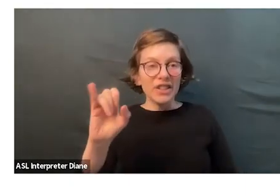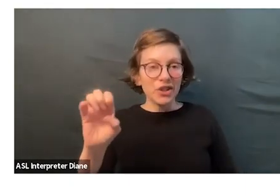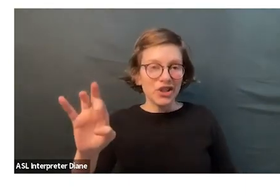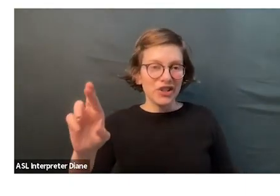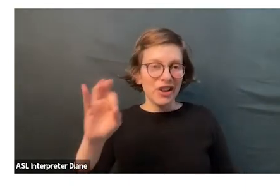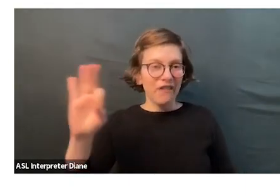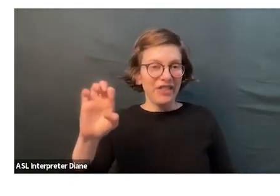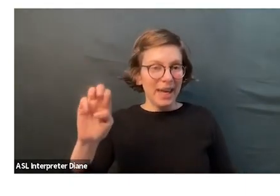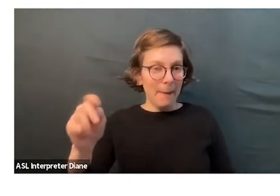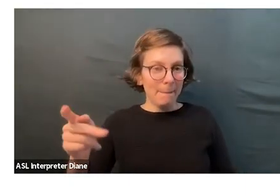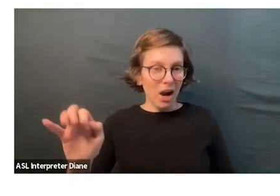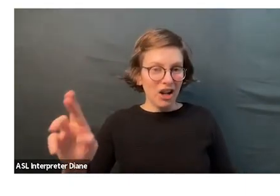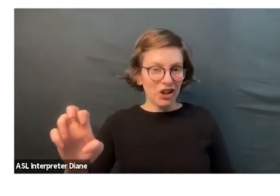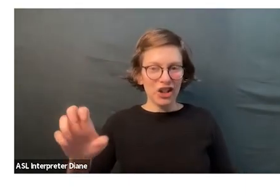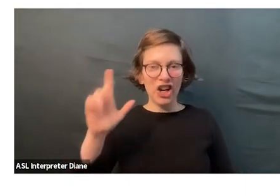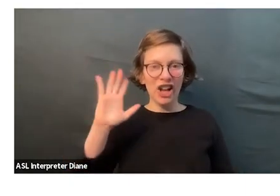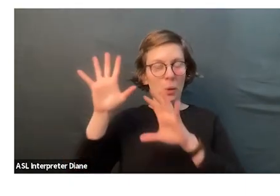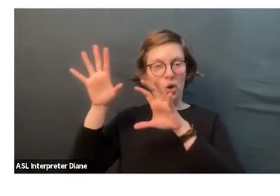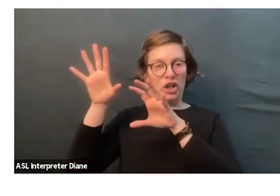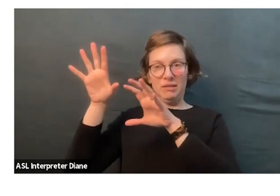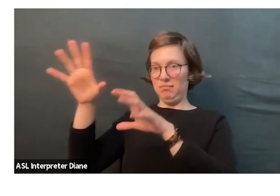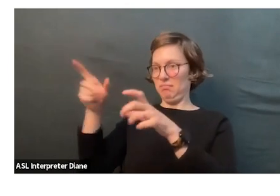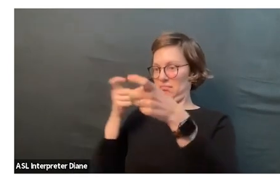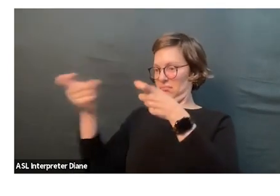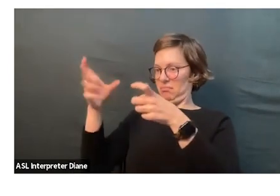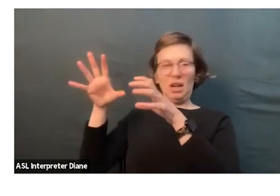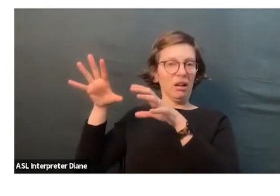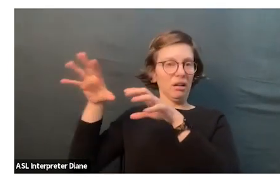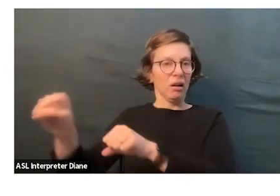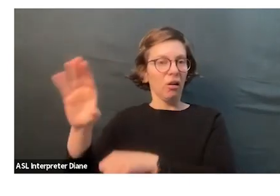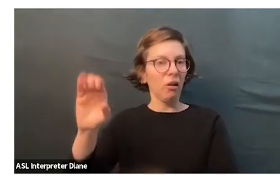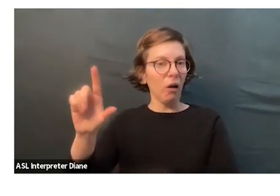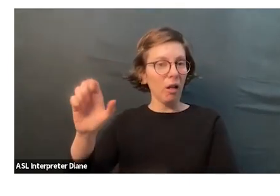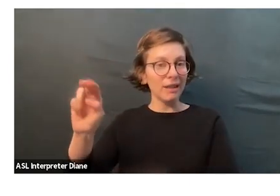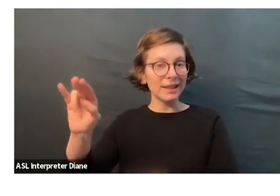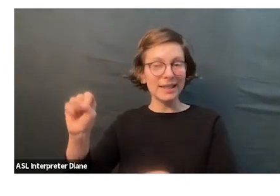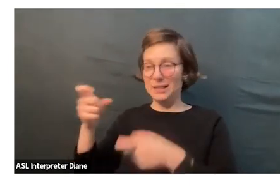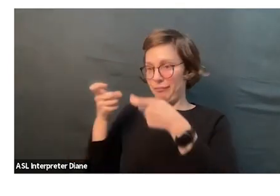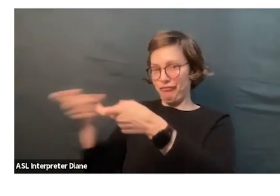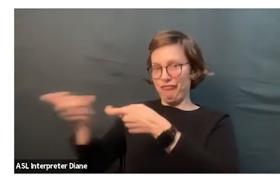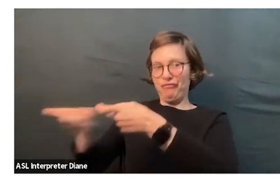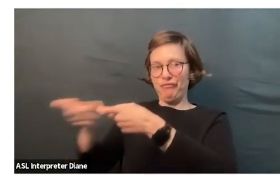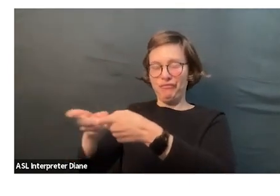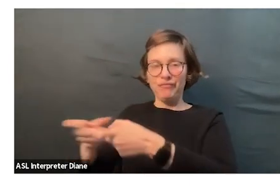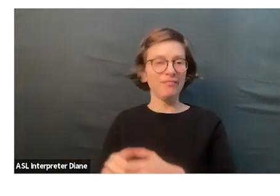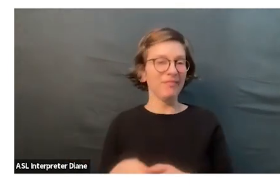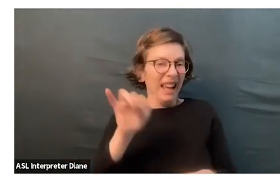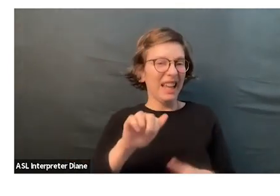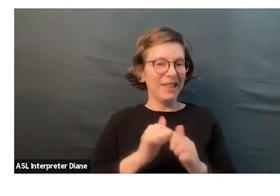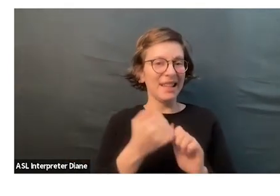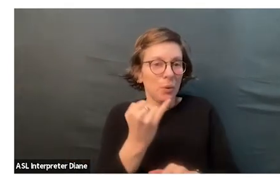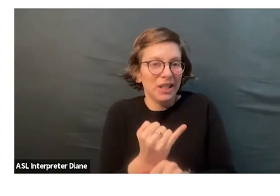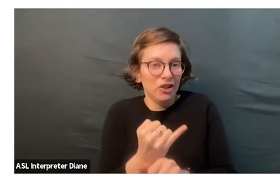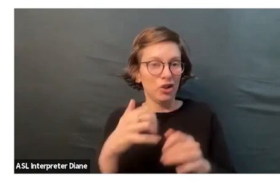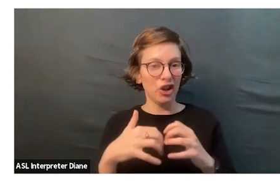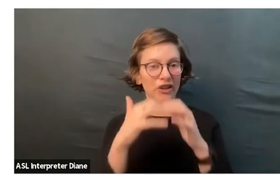people creating policies and designing the way the world works. And in many ways, we are still dealing with the aftermath and the afterlives